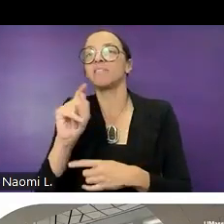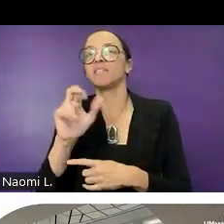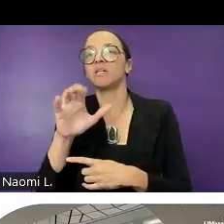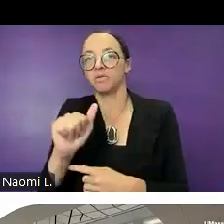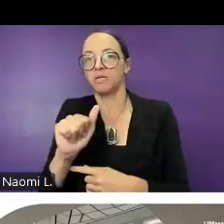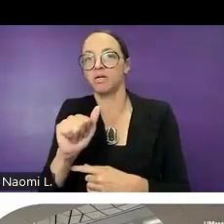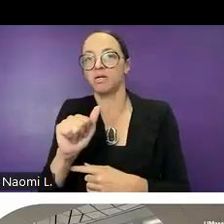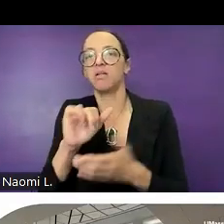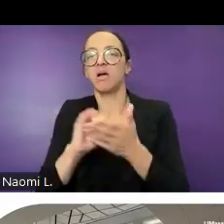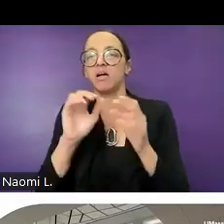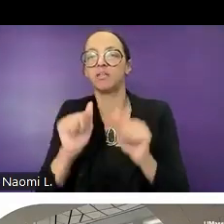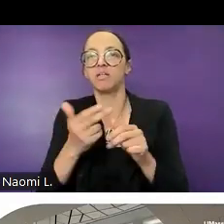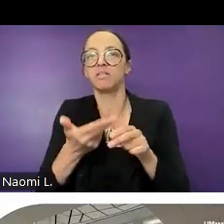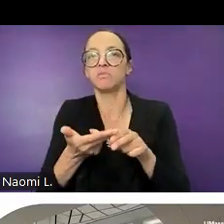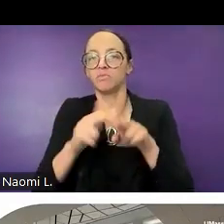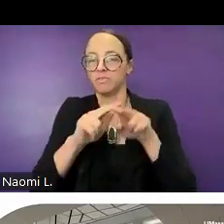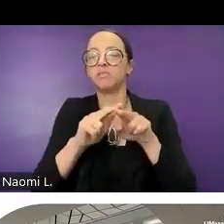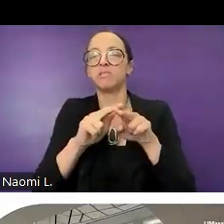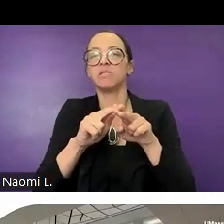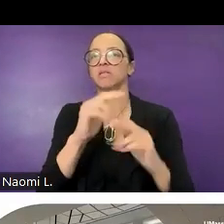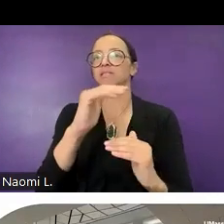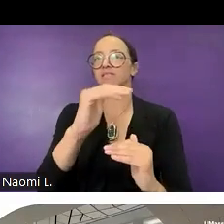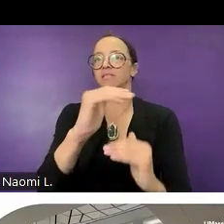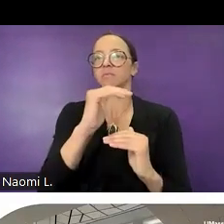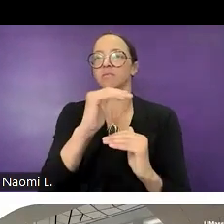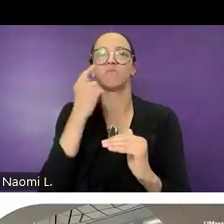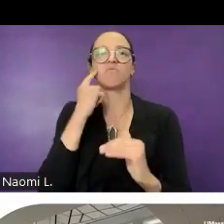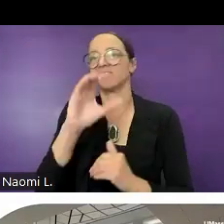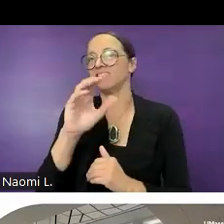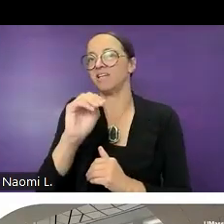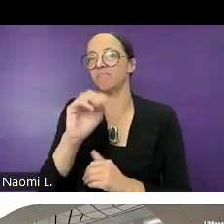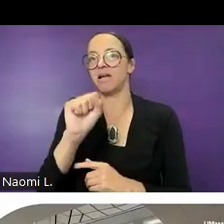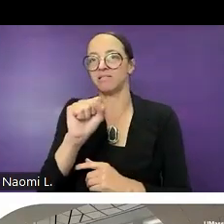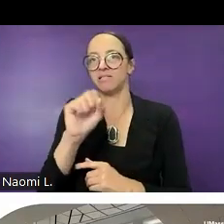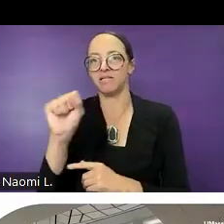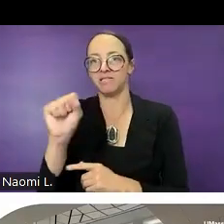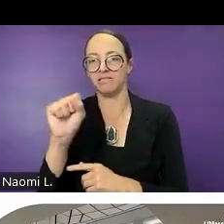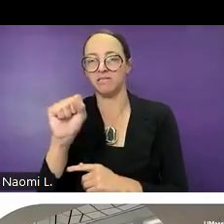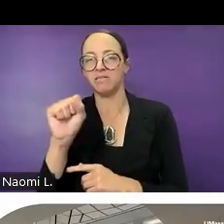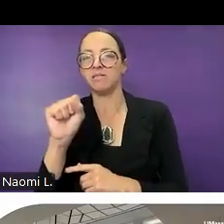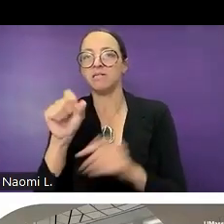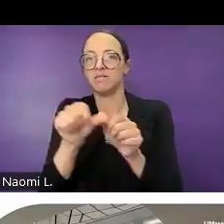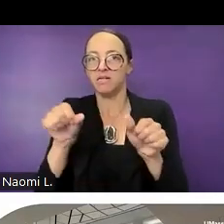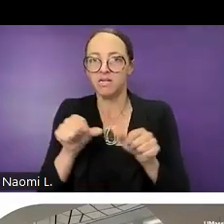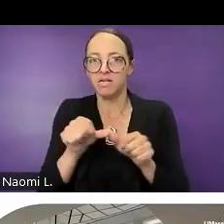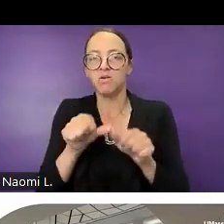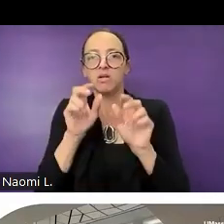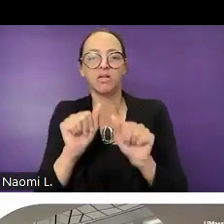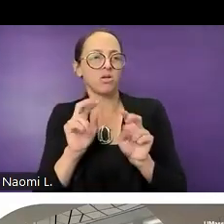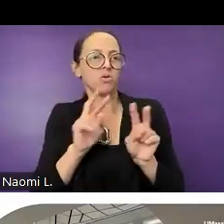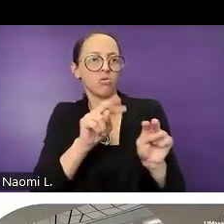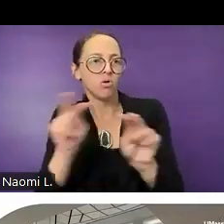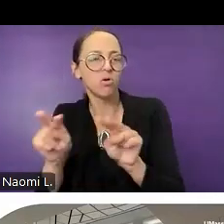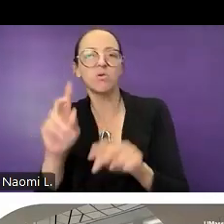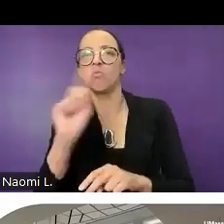an approach needs to show that it can address a defined population for which there are deficits of care, leading to